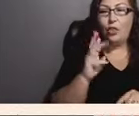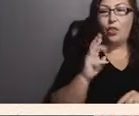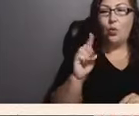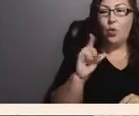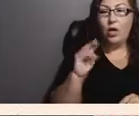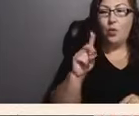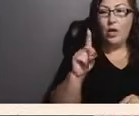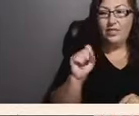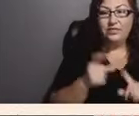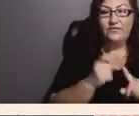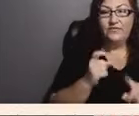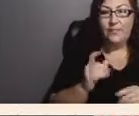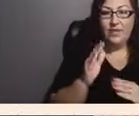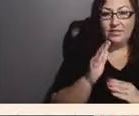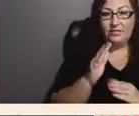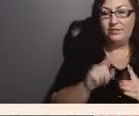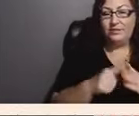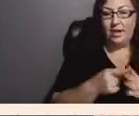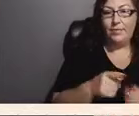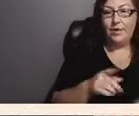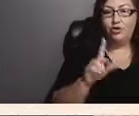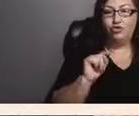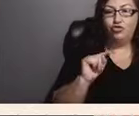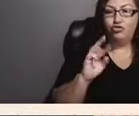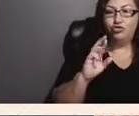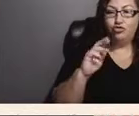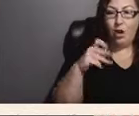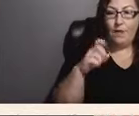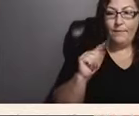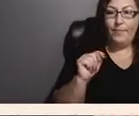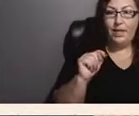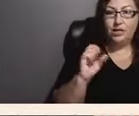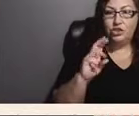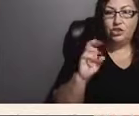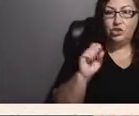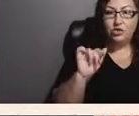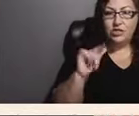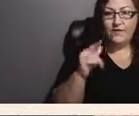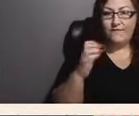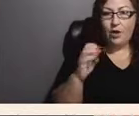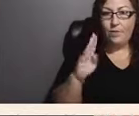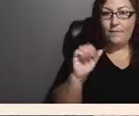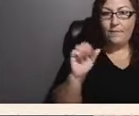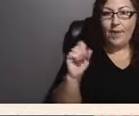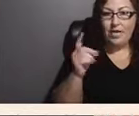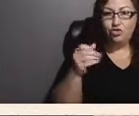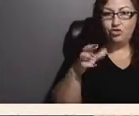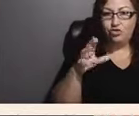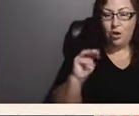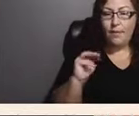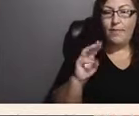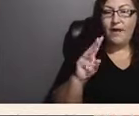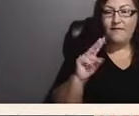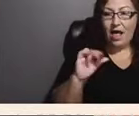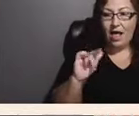top, trumpet, sousaphone, bass drum, violin,